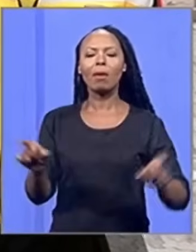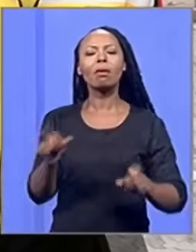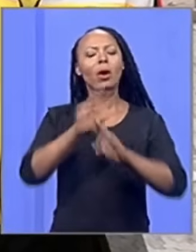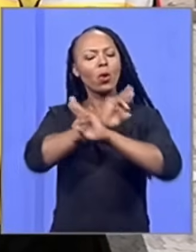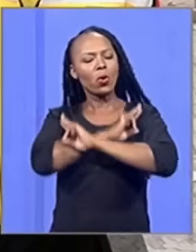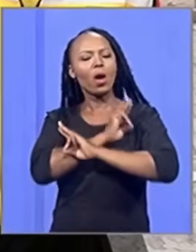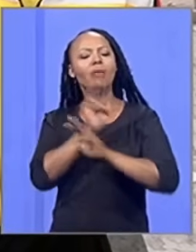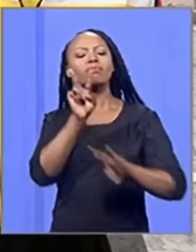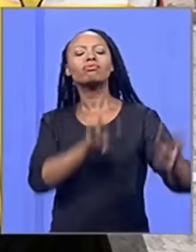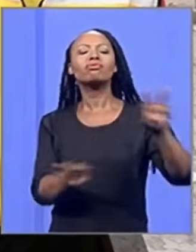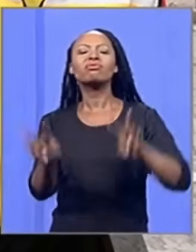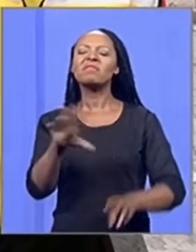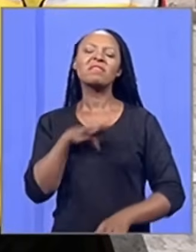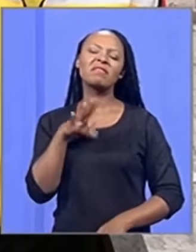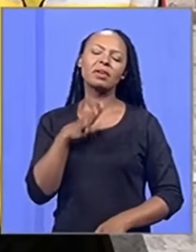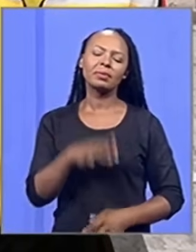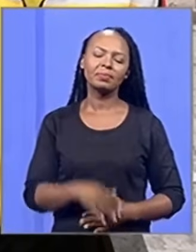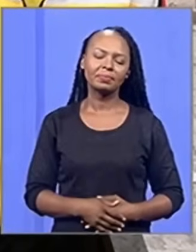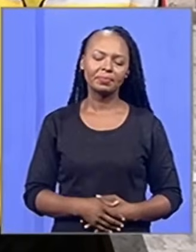beile seemo leitlo.